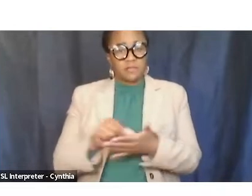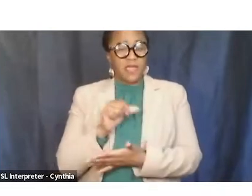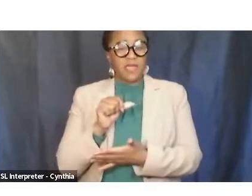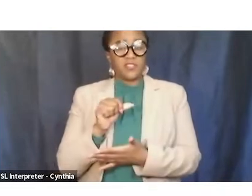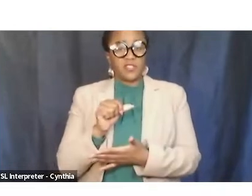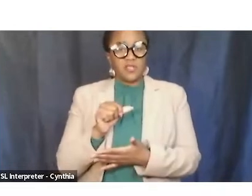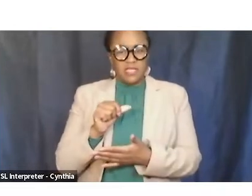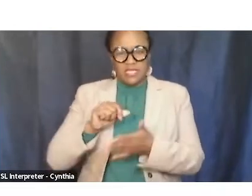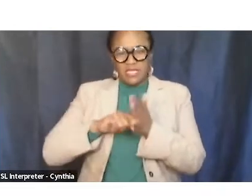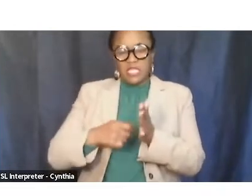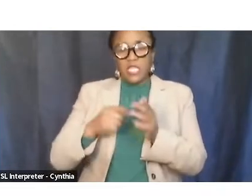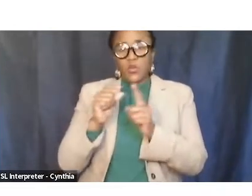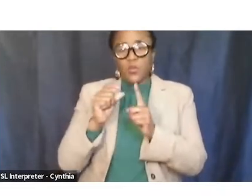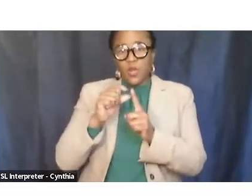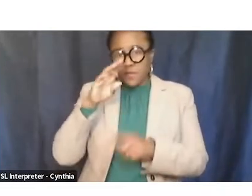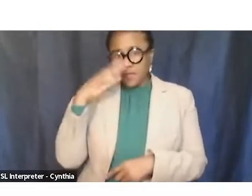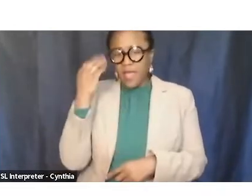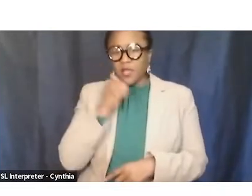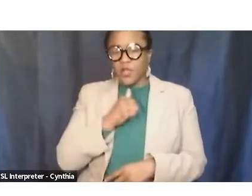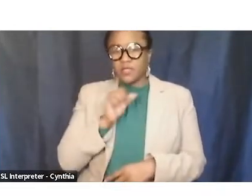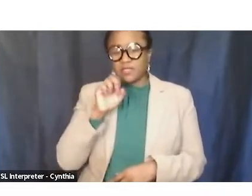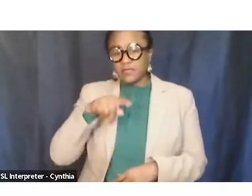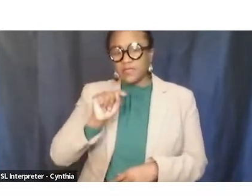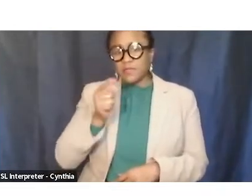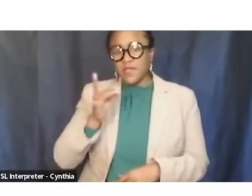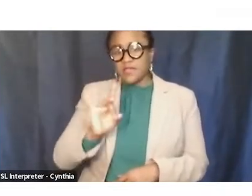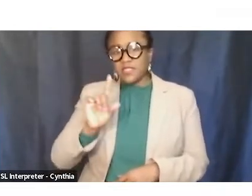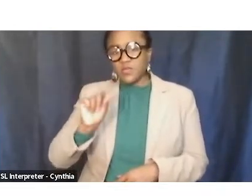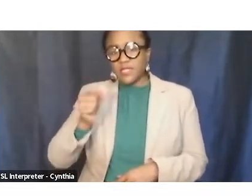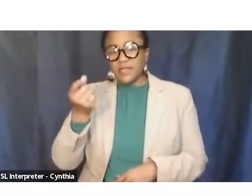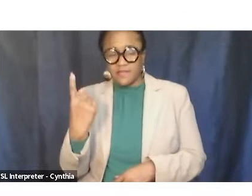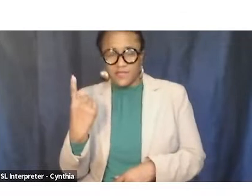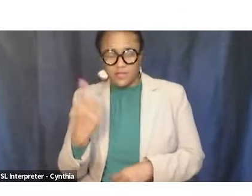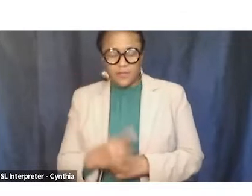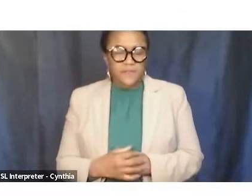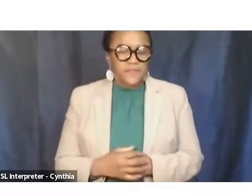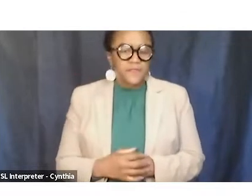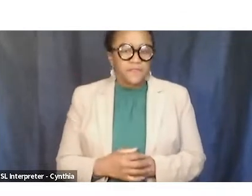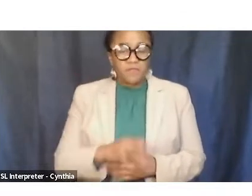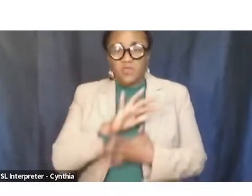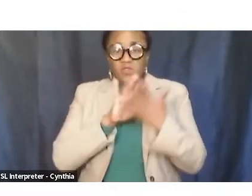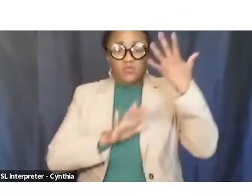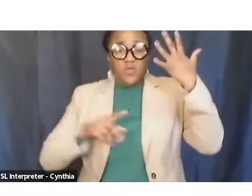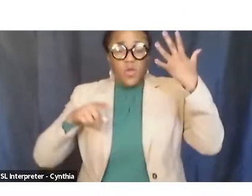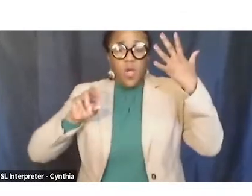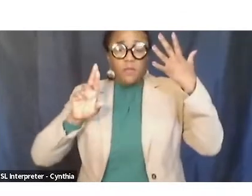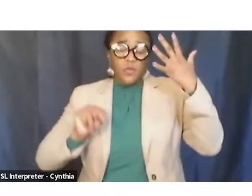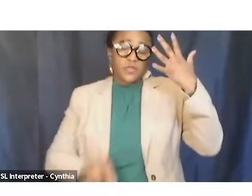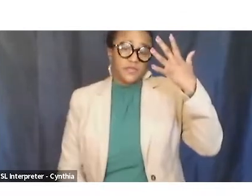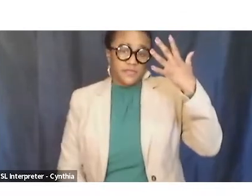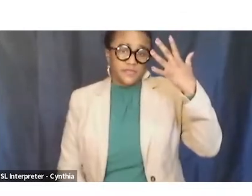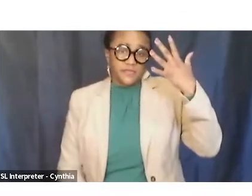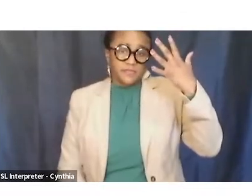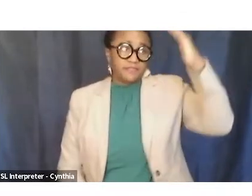Black girls on September 18th, 2011. And it's all porn,